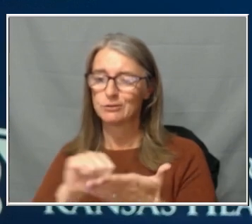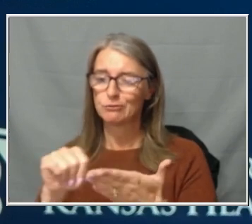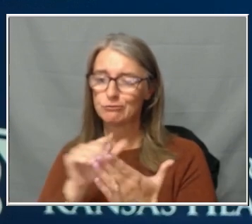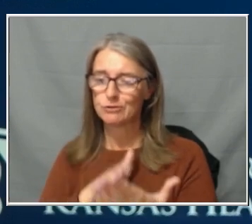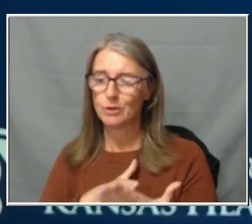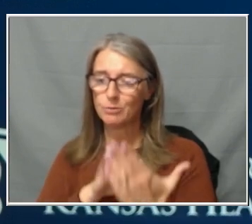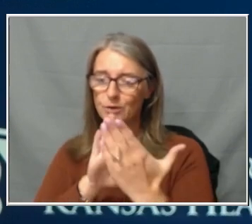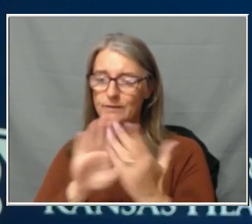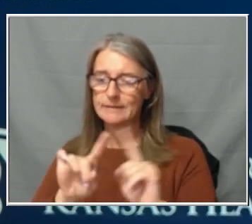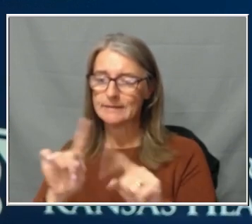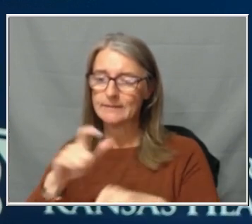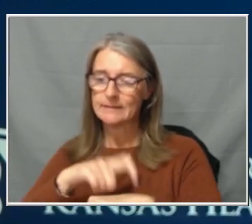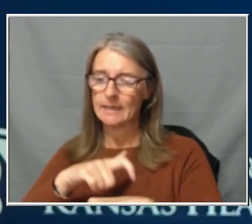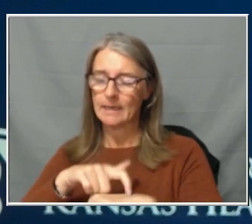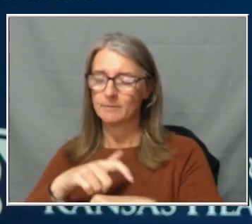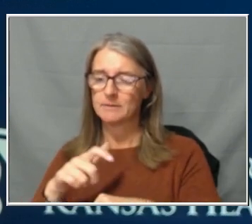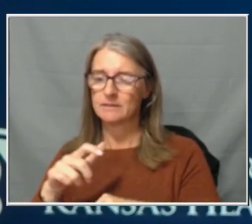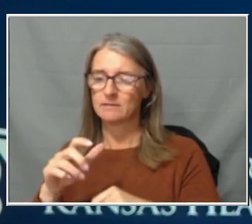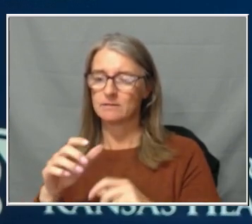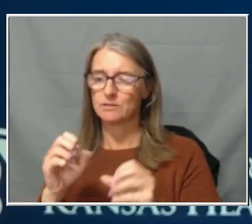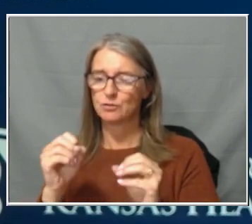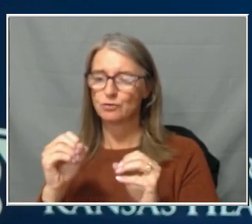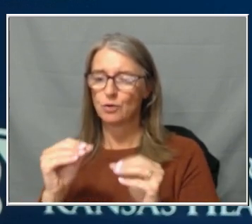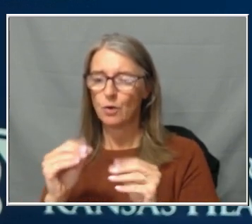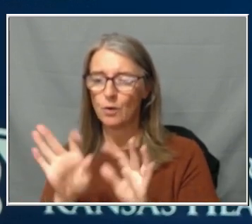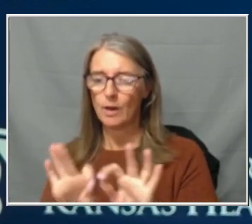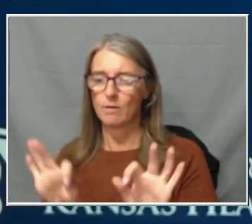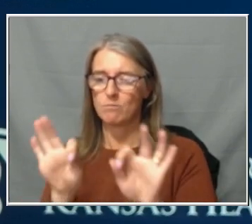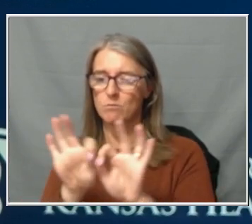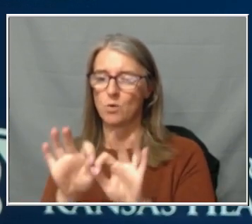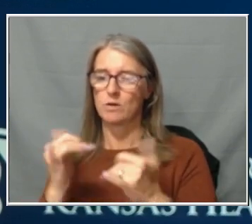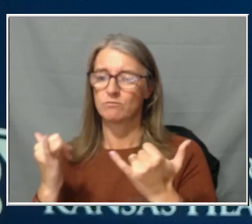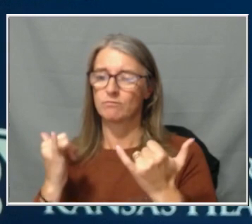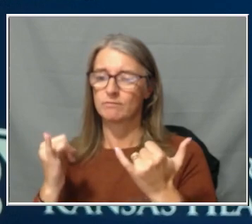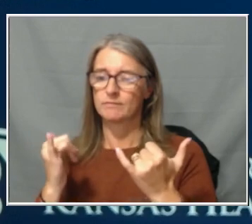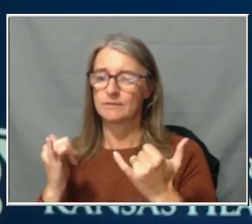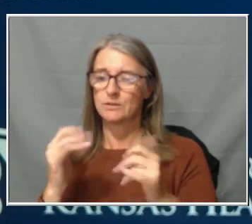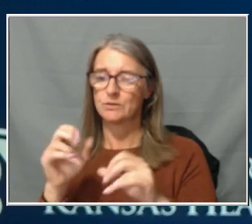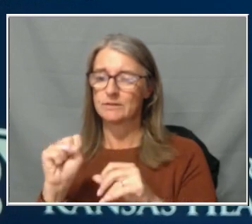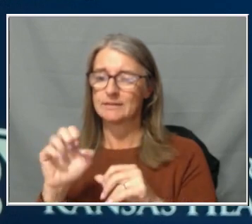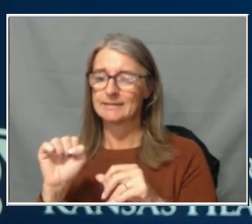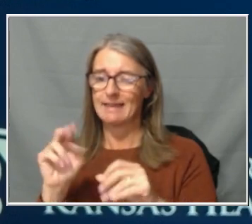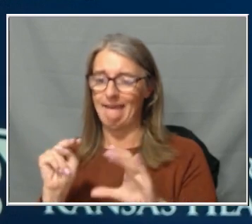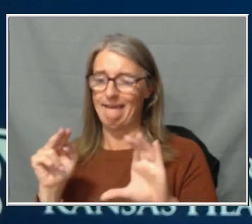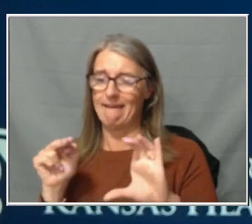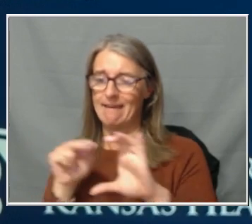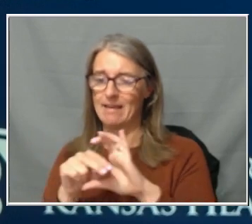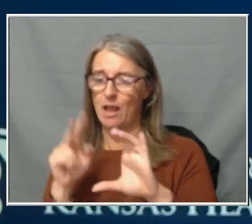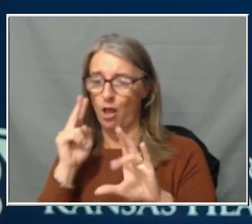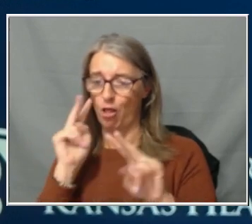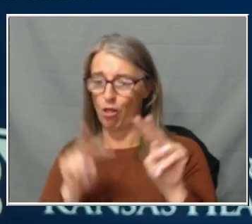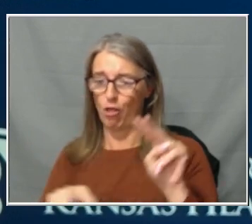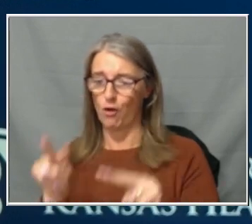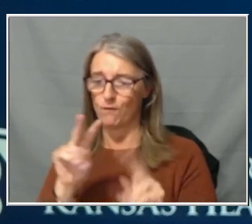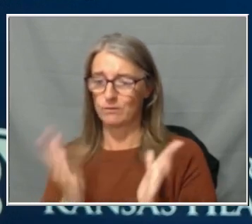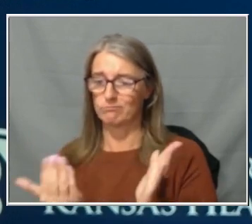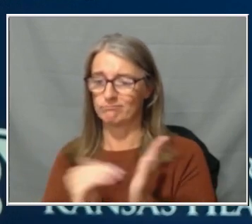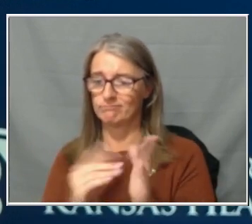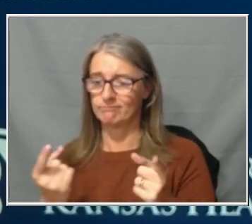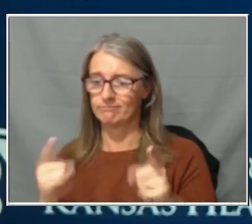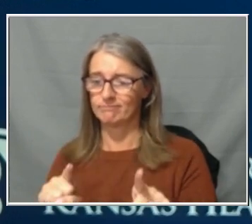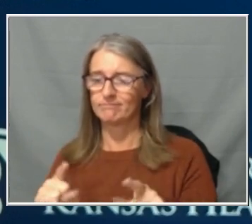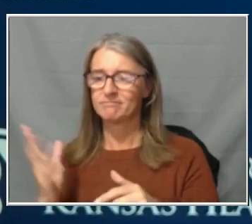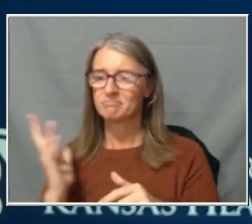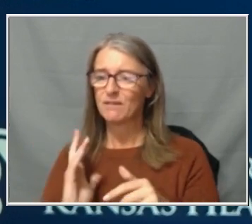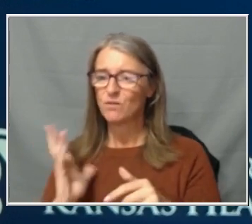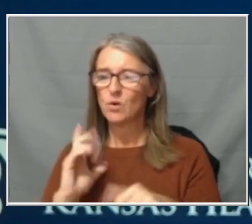different times. And so it's so important at this point to actually scan and look for recurrence. There was a time we didn't scan